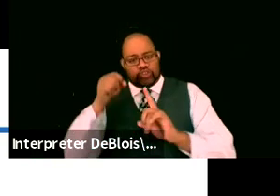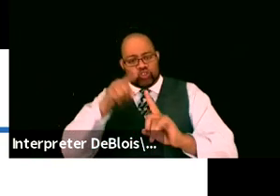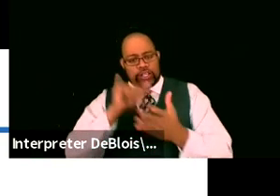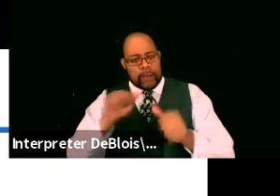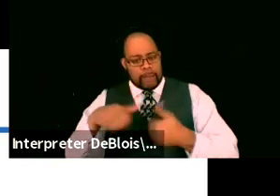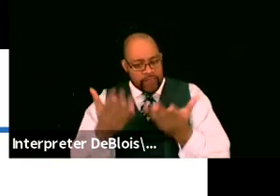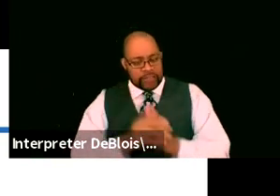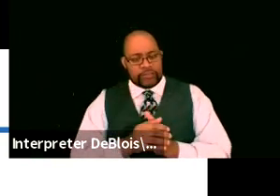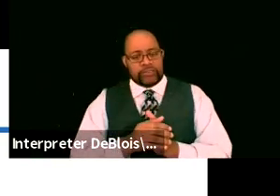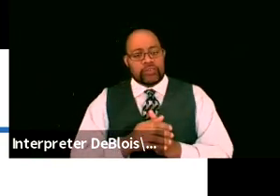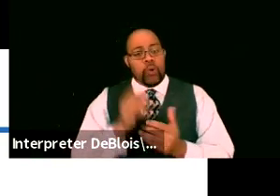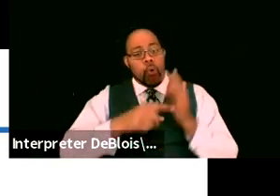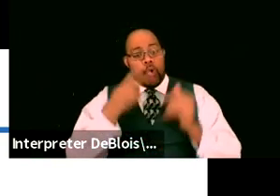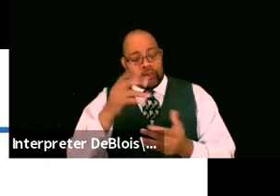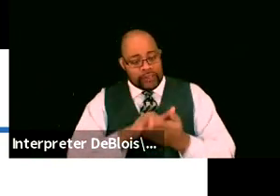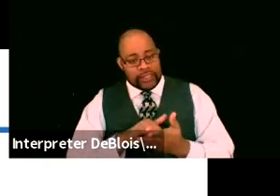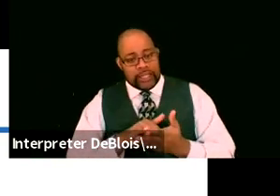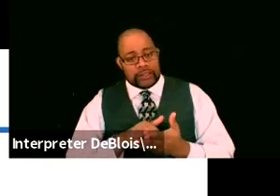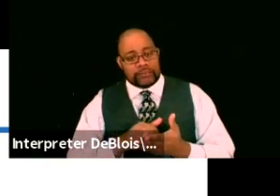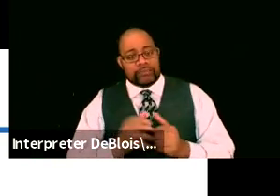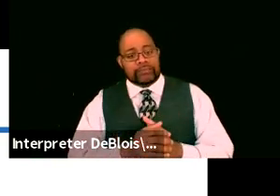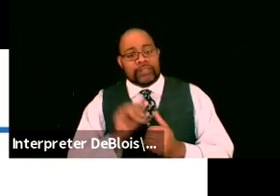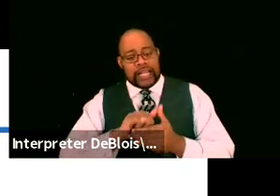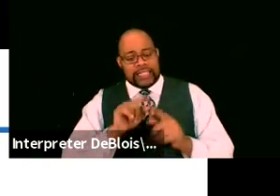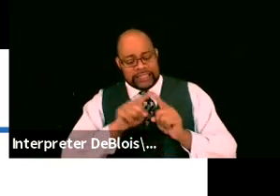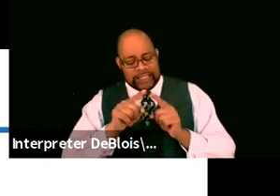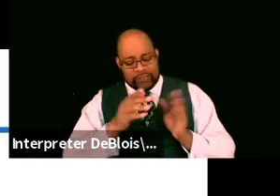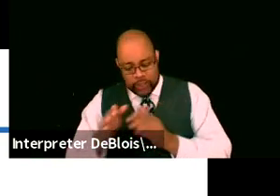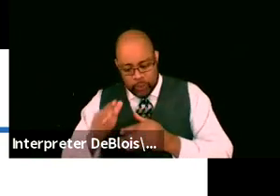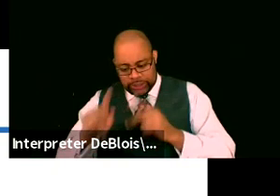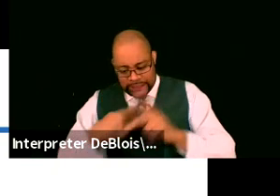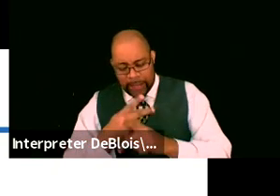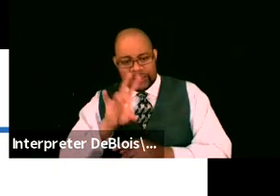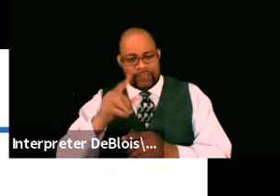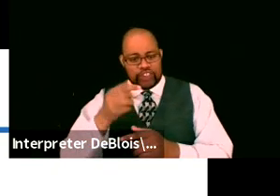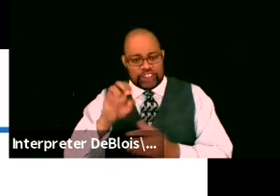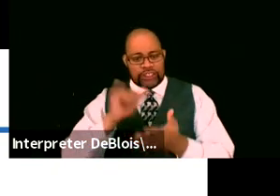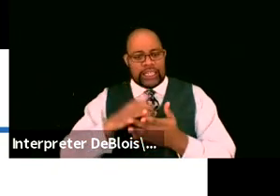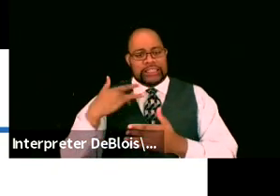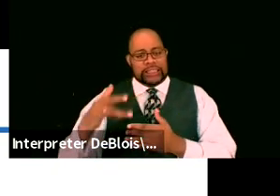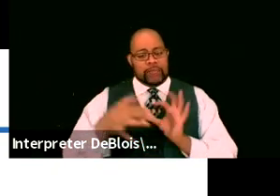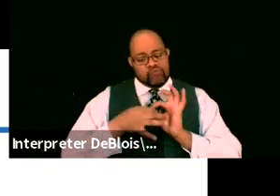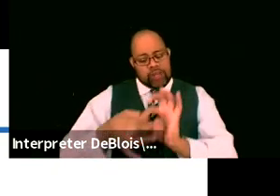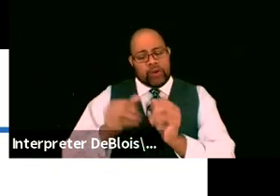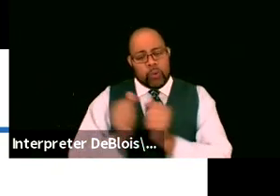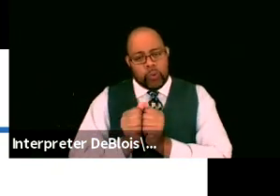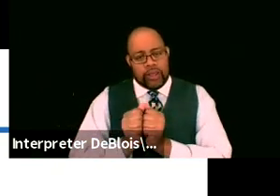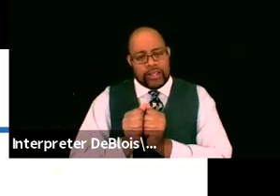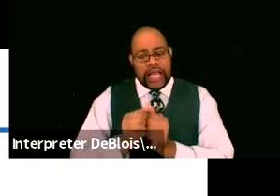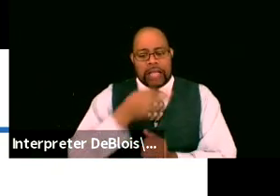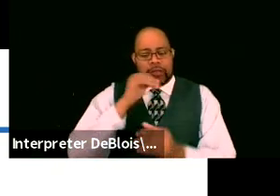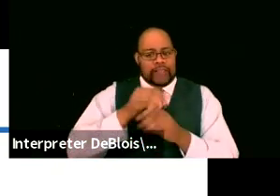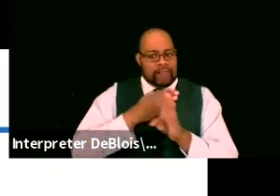proposed. And essentially what you're looking at in multi-locus sequence typing are a group of 7 genes that are usually allocated by an expert in the